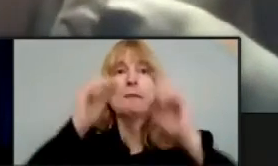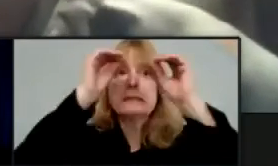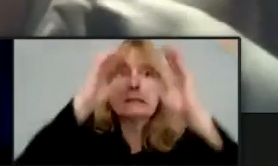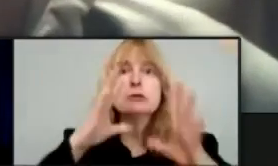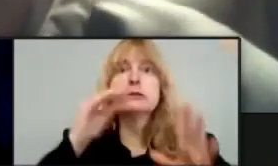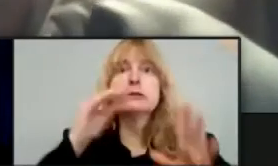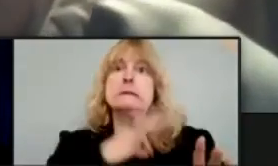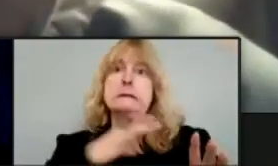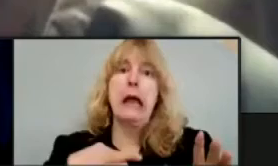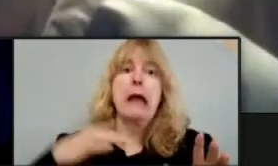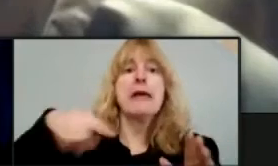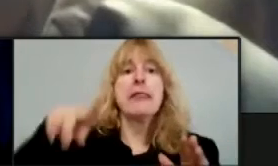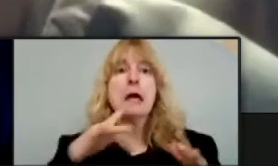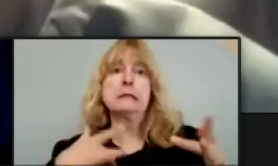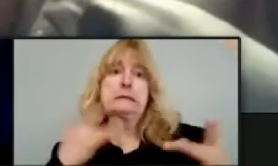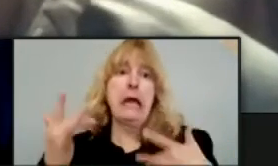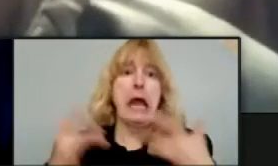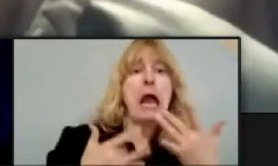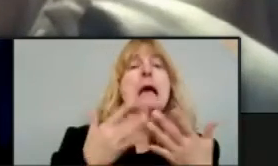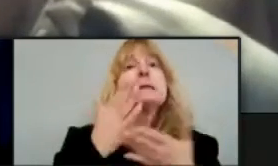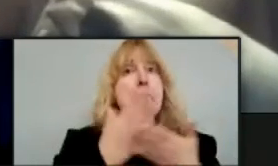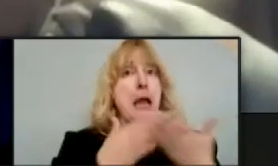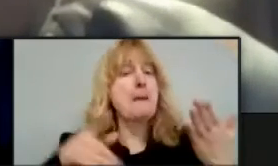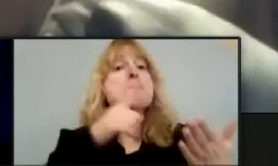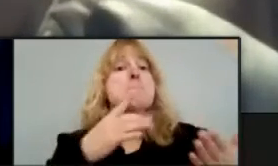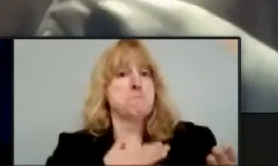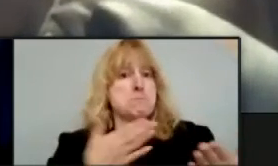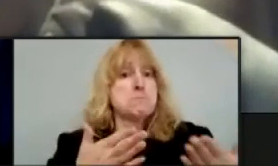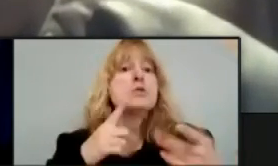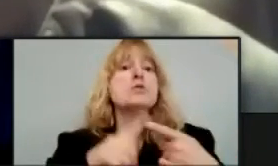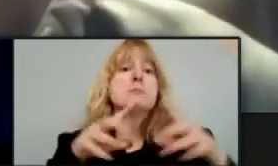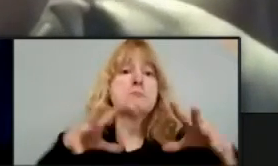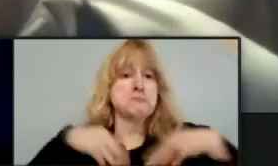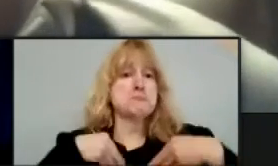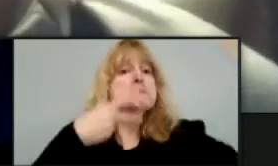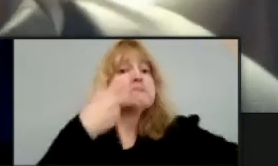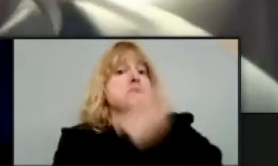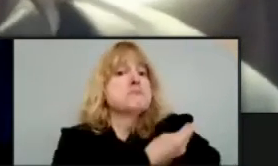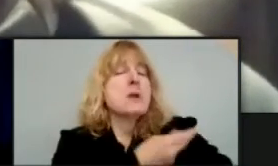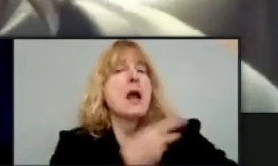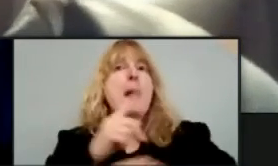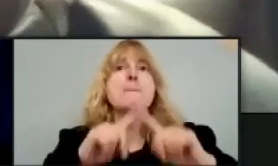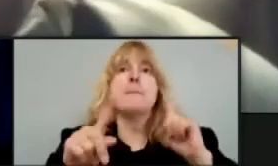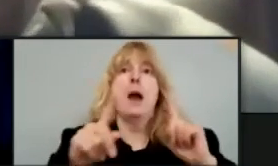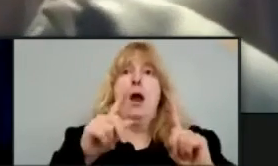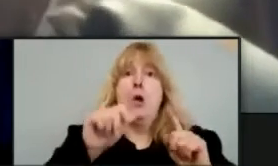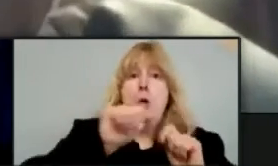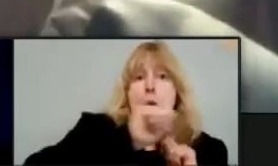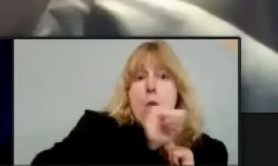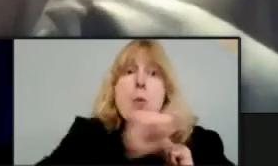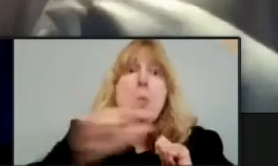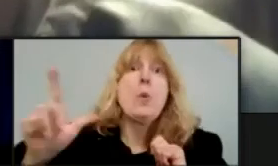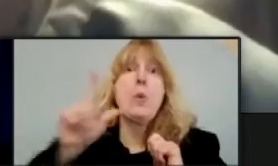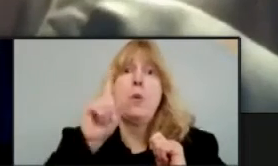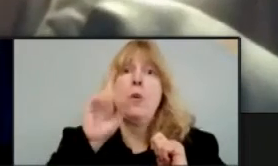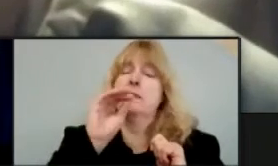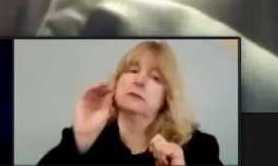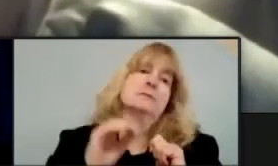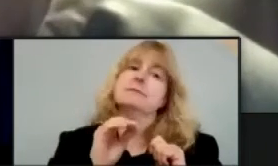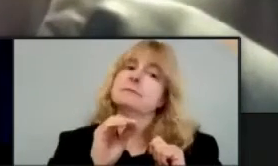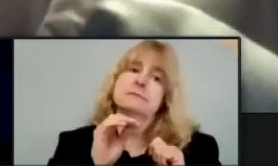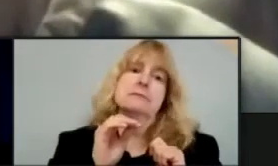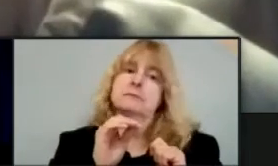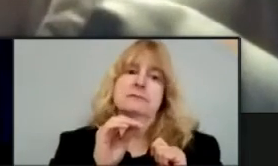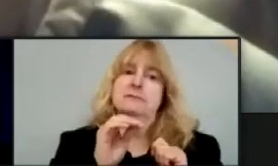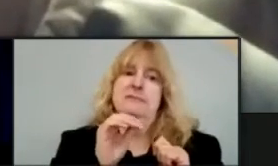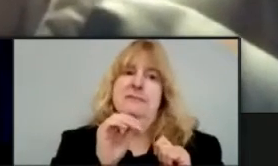about the vaccine and they're willing to take it, but I wouldn't say that that sentiment is reflective of even half of our employees